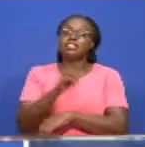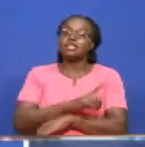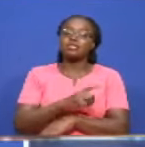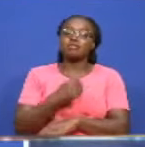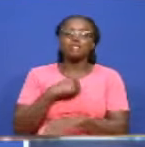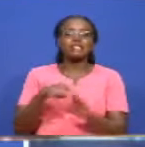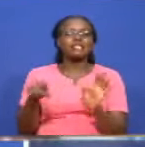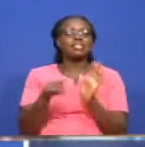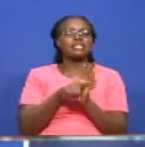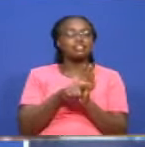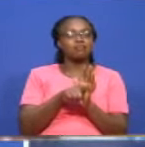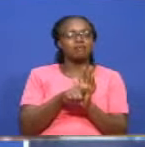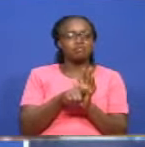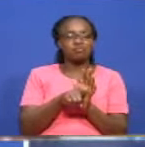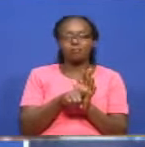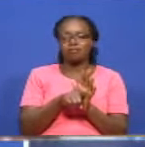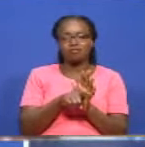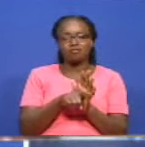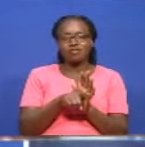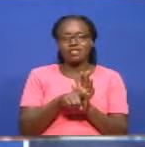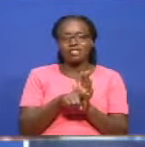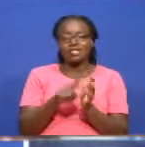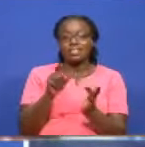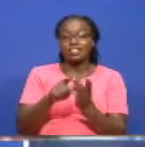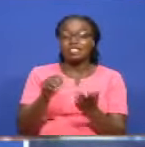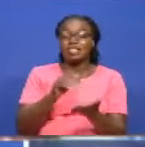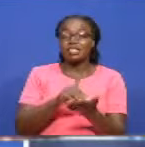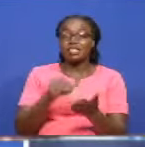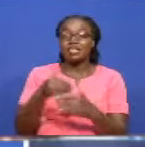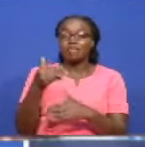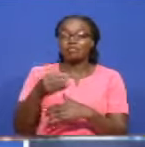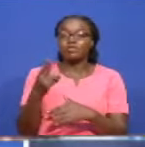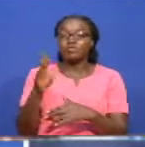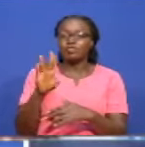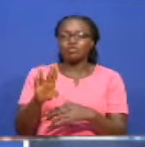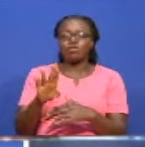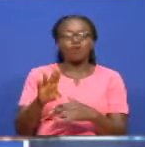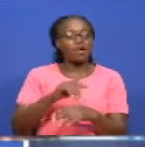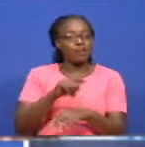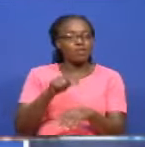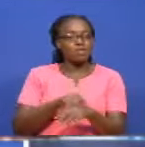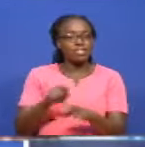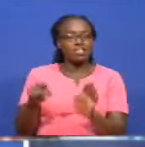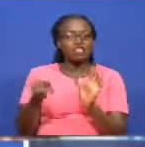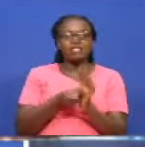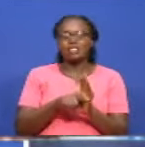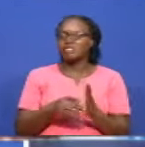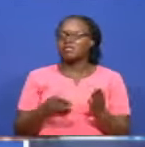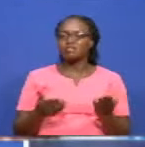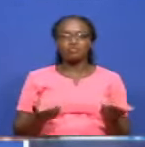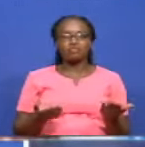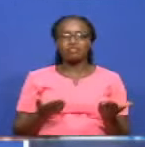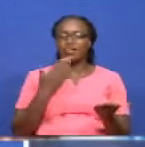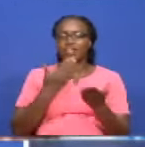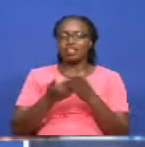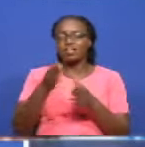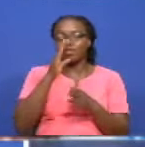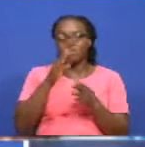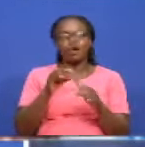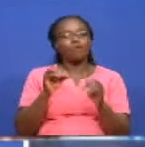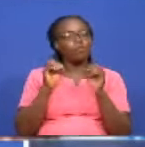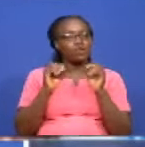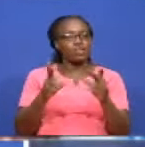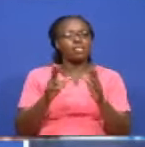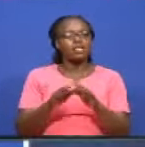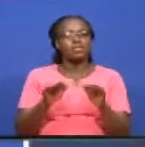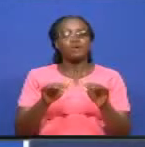kwanza. Nikapimwa tena ya pili, after 24 hours, nikapatikana negative. So, I thank God, I'm good now. I'm just